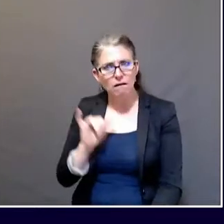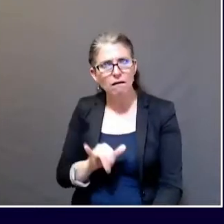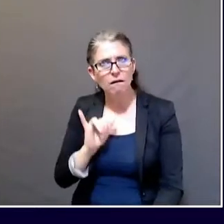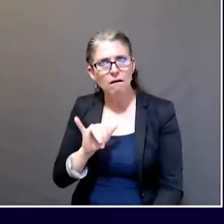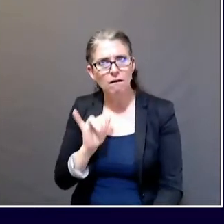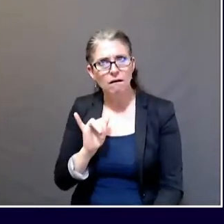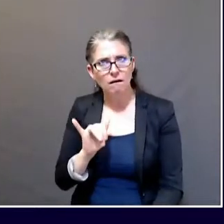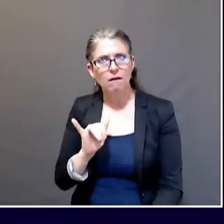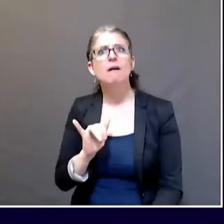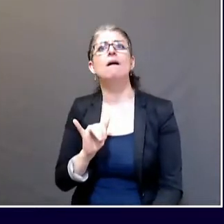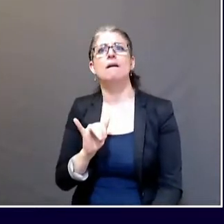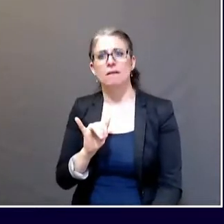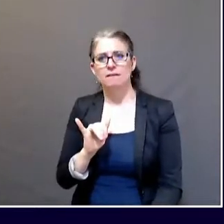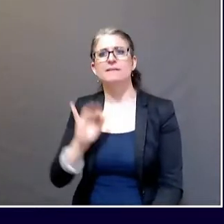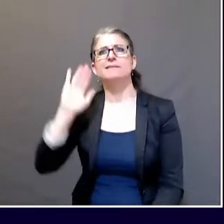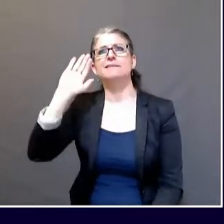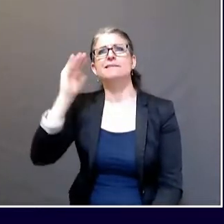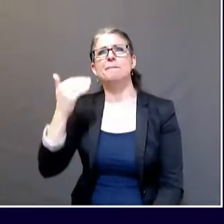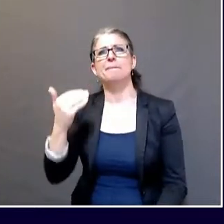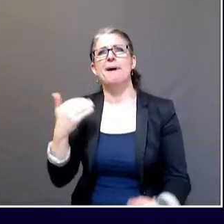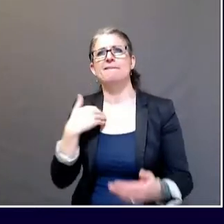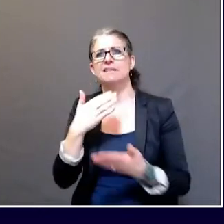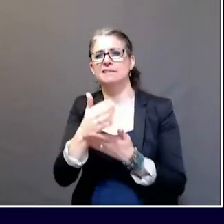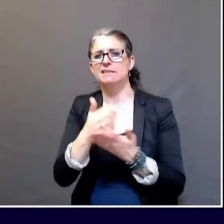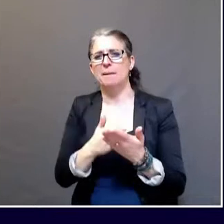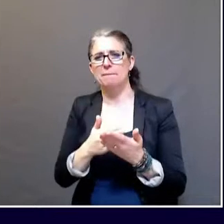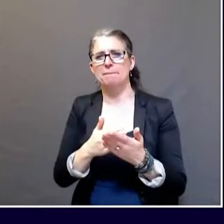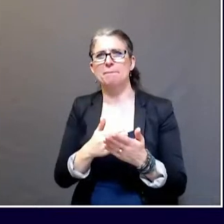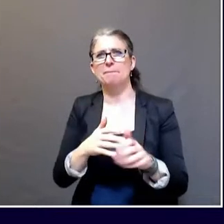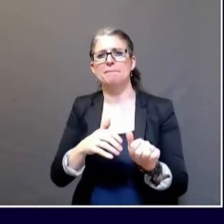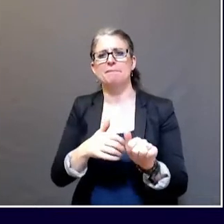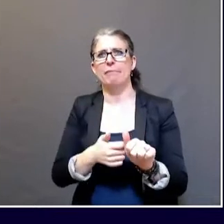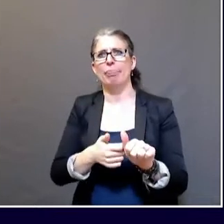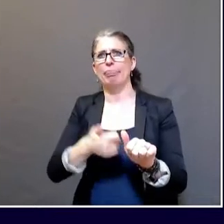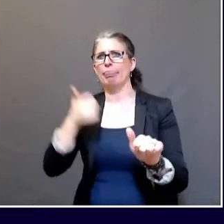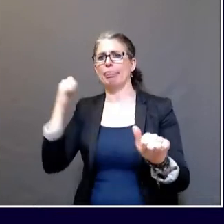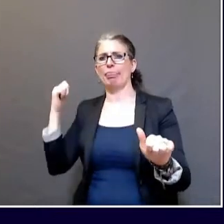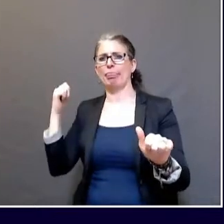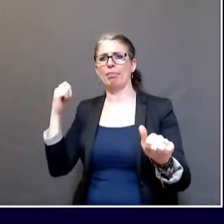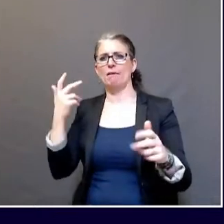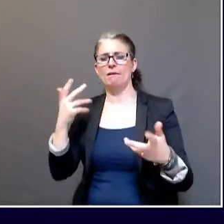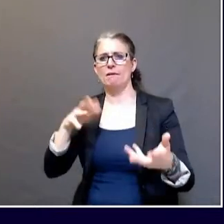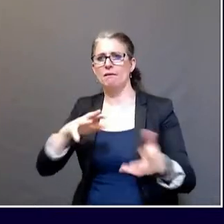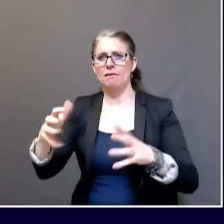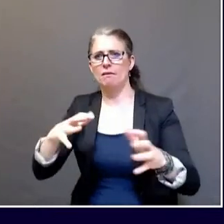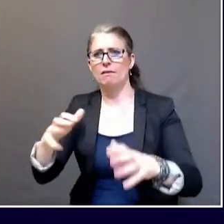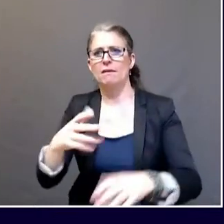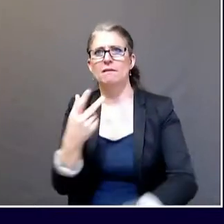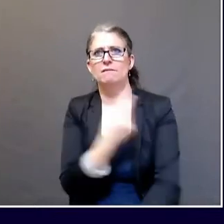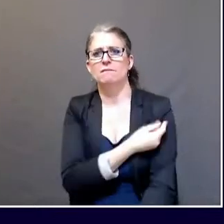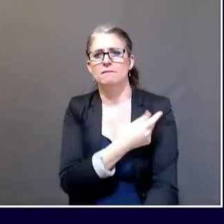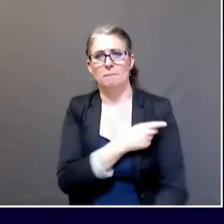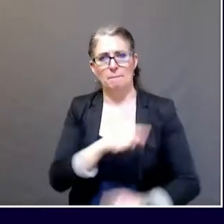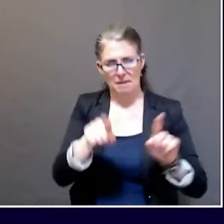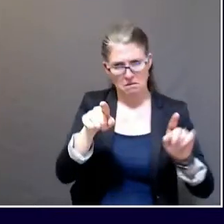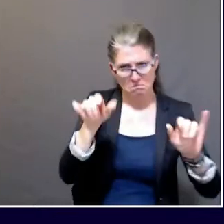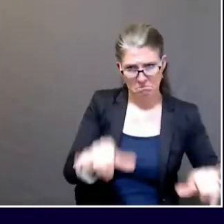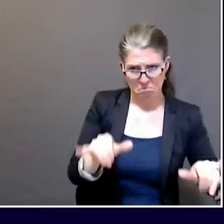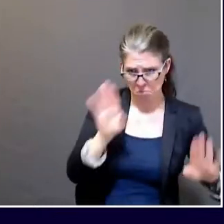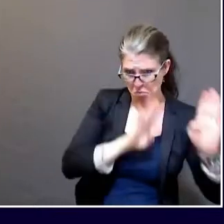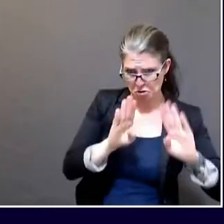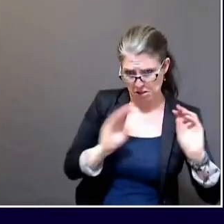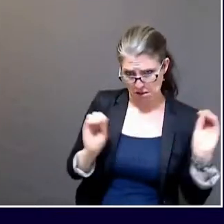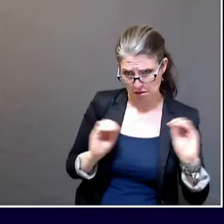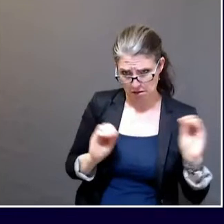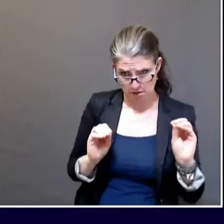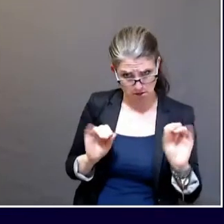feeling confident about that? You know, I'm going to go back and underscore that we are awaiting conversations with the